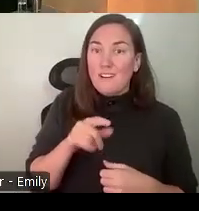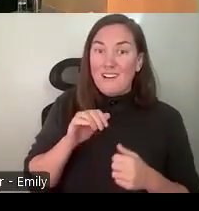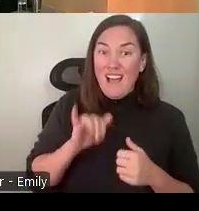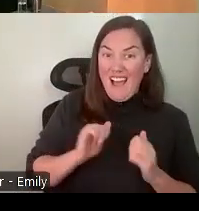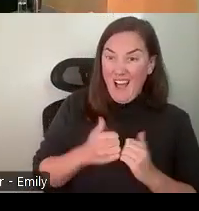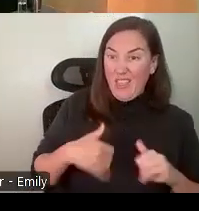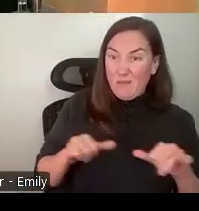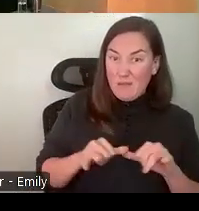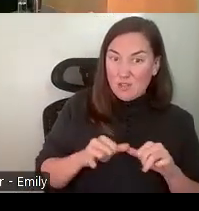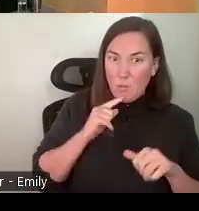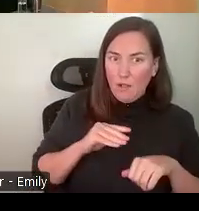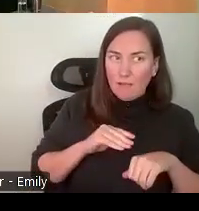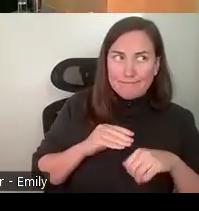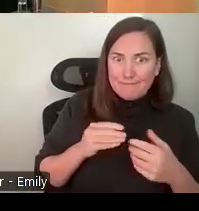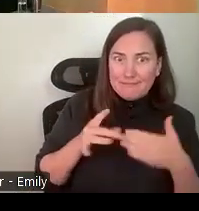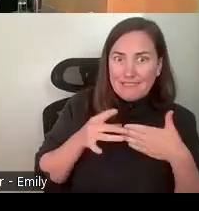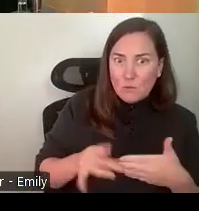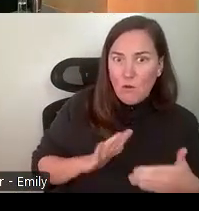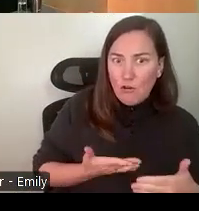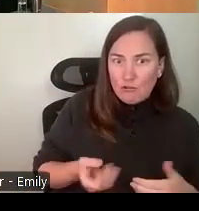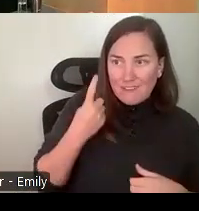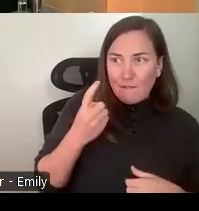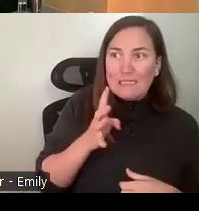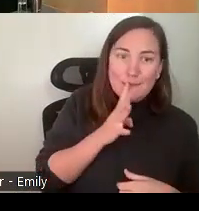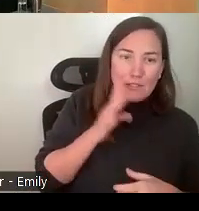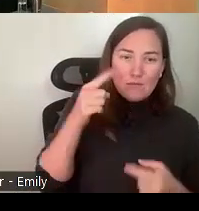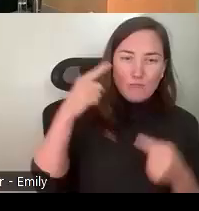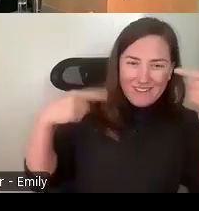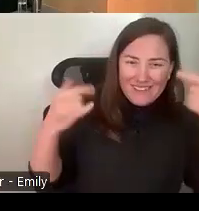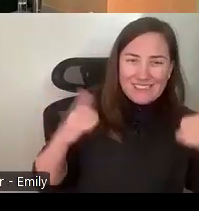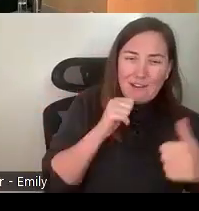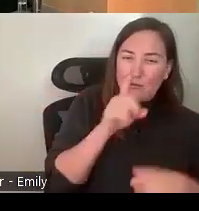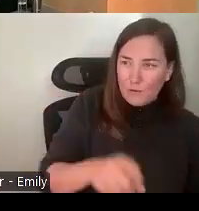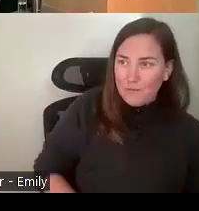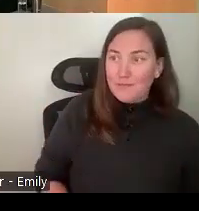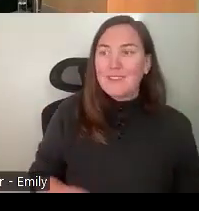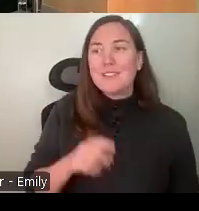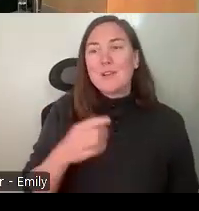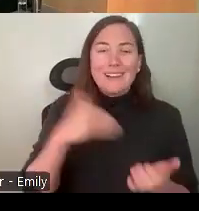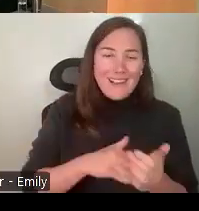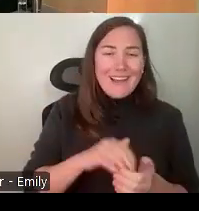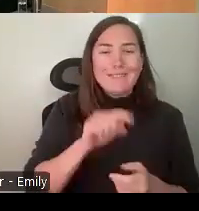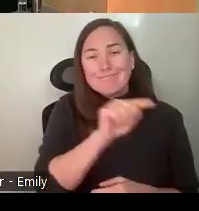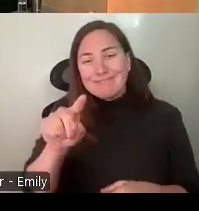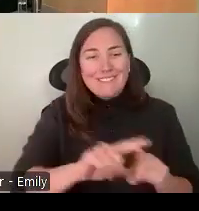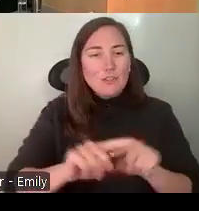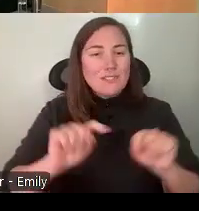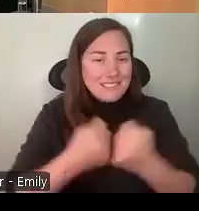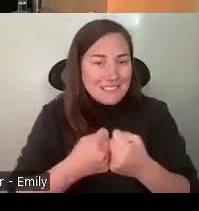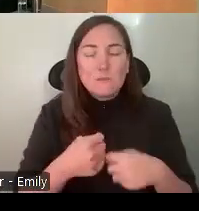our understanding of speech-specific processing. So teams like Ed Lawler and others